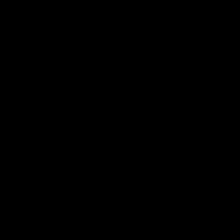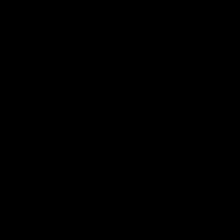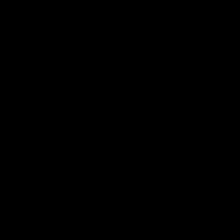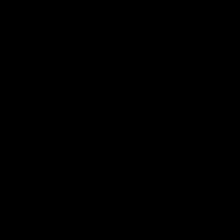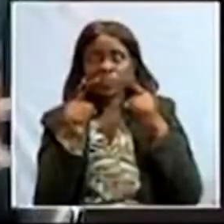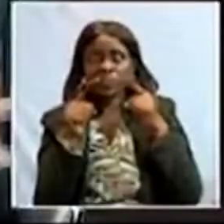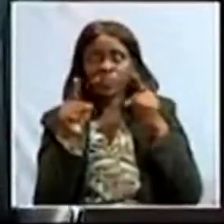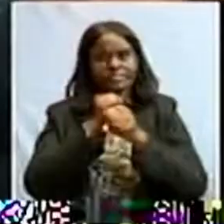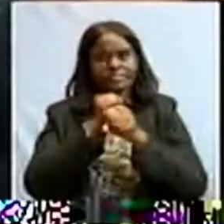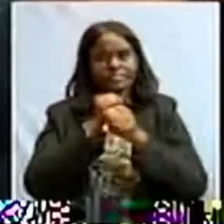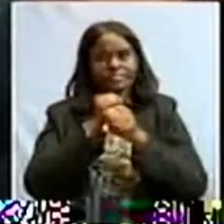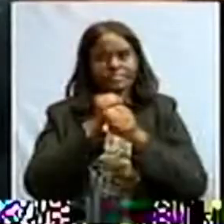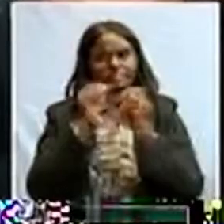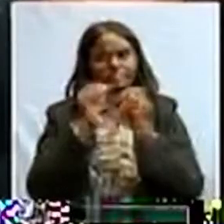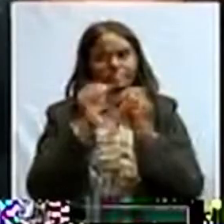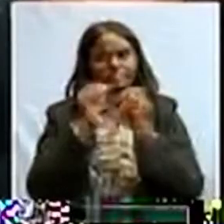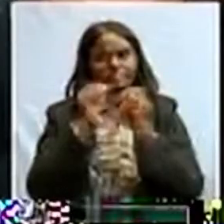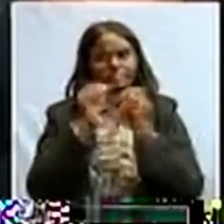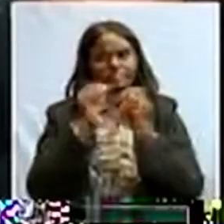well with